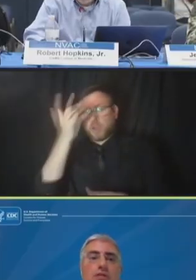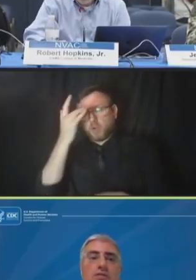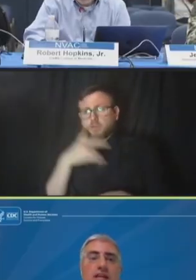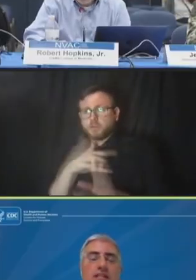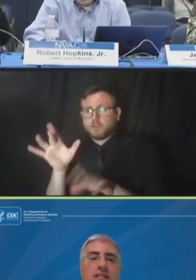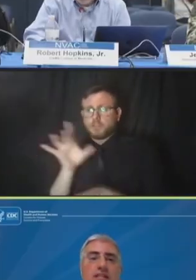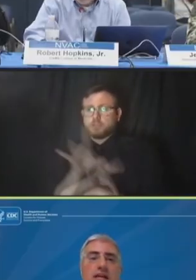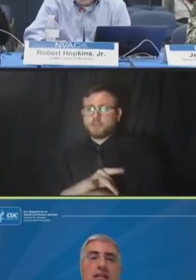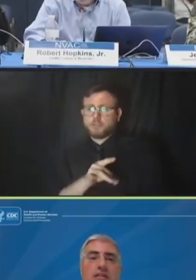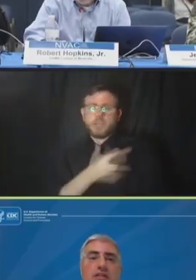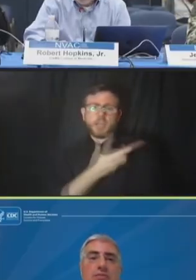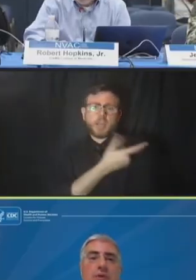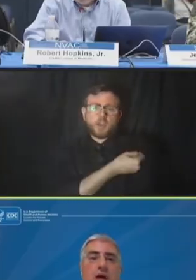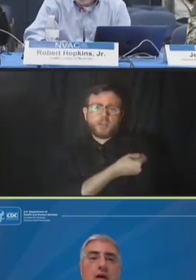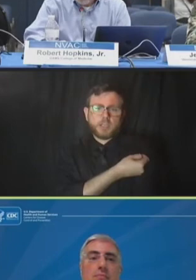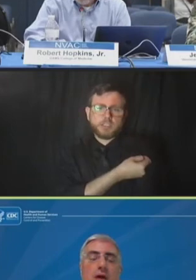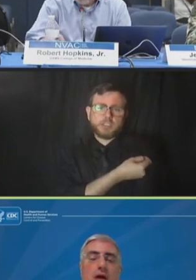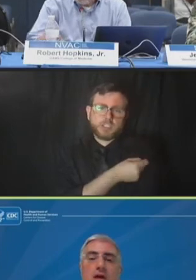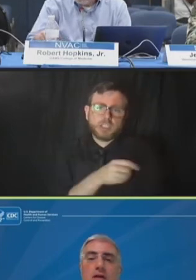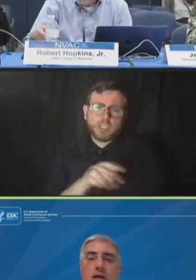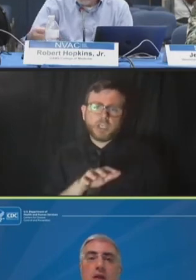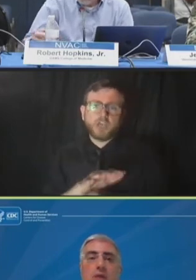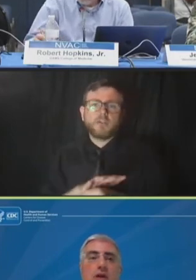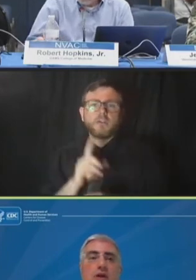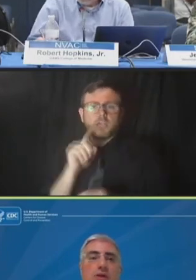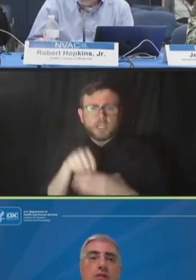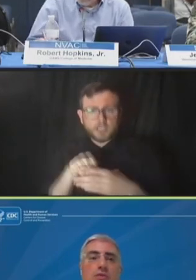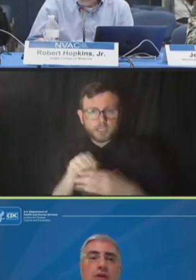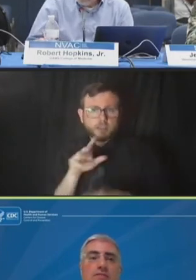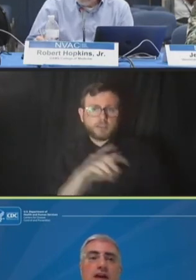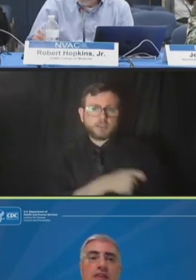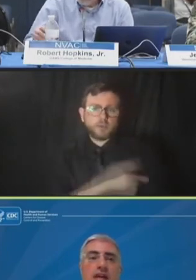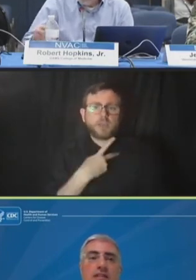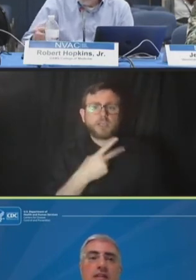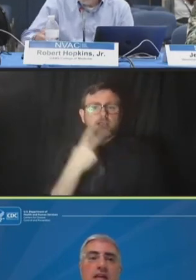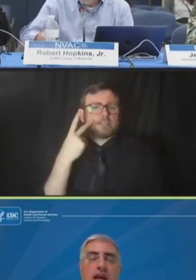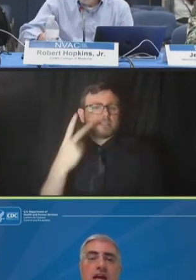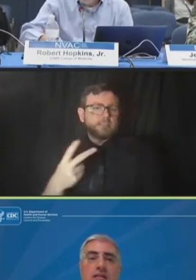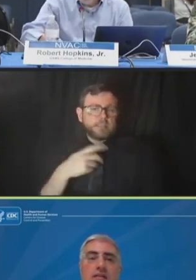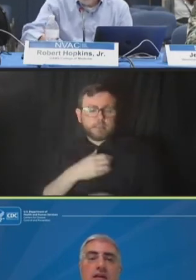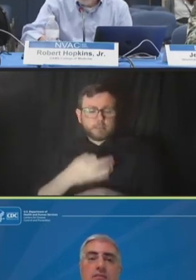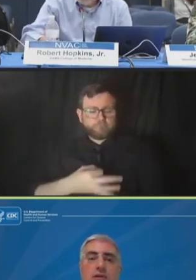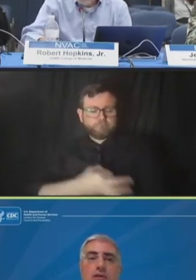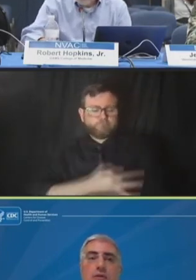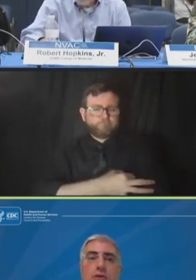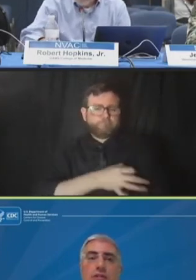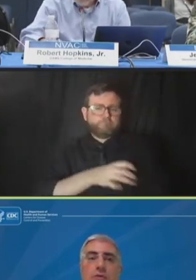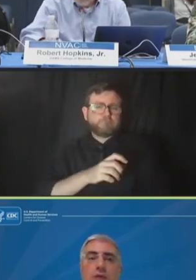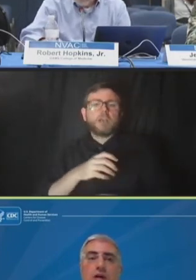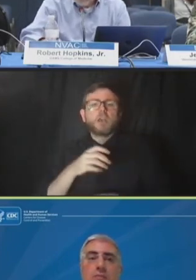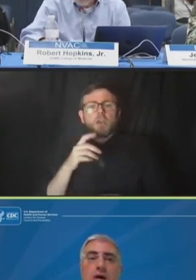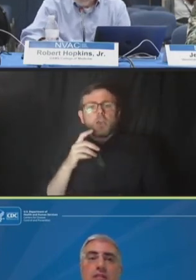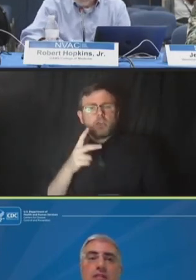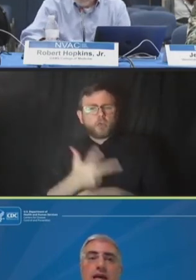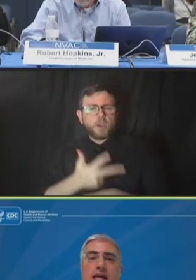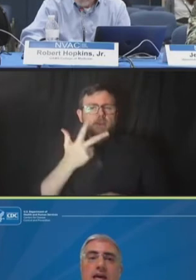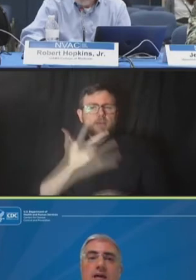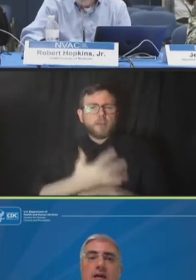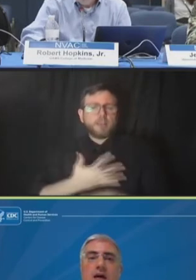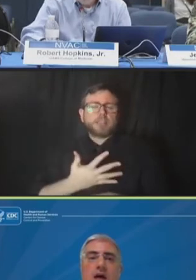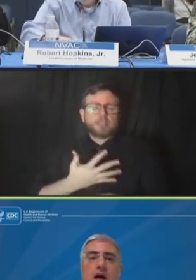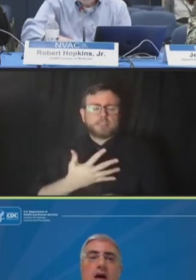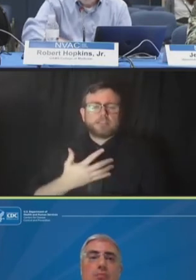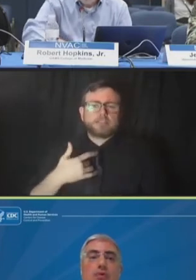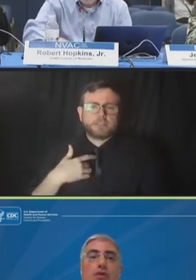see those vaccine site lesions appear within 3 to 5 days. And similar to what we're seeing with monkeypox, that